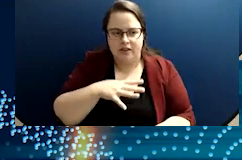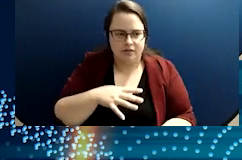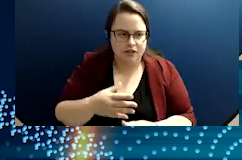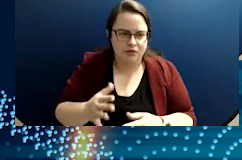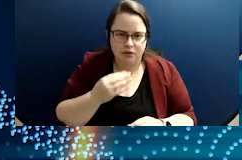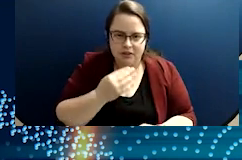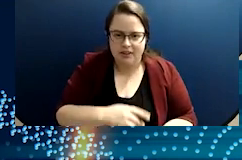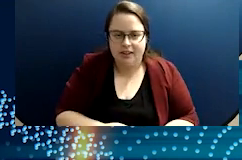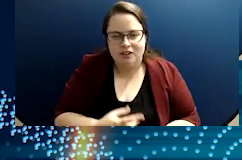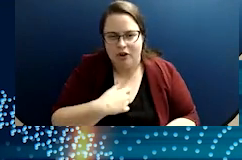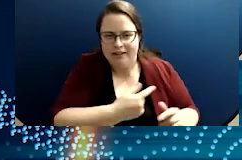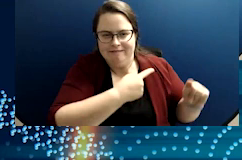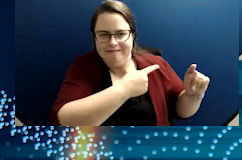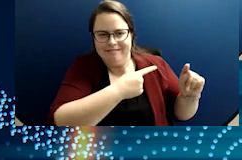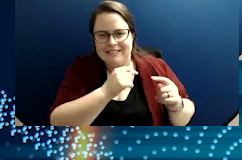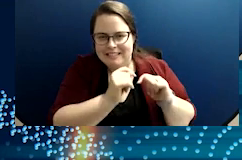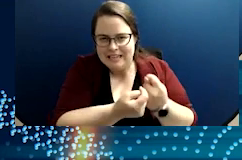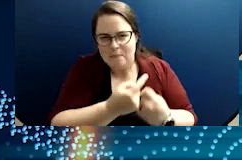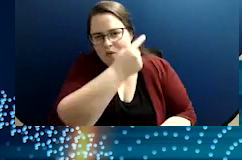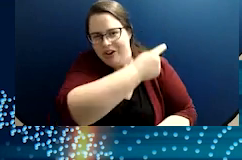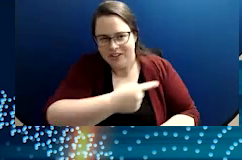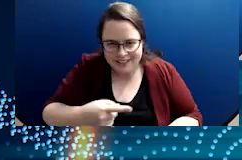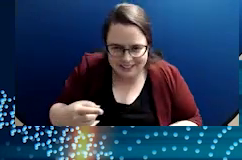Music generators. So